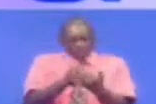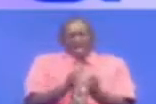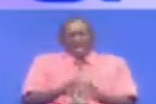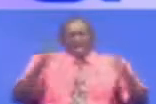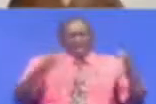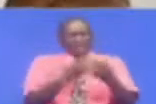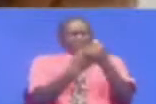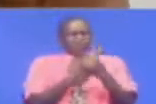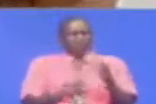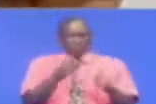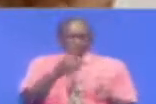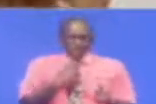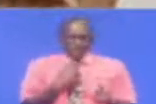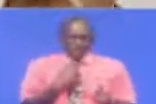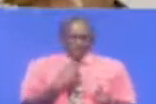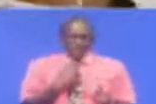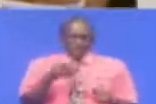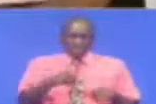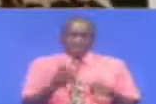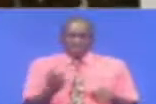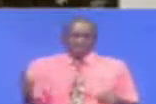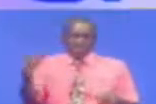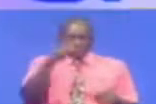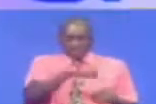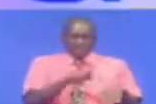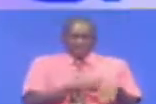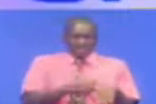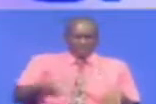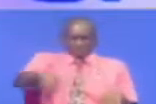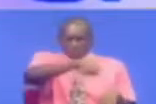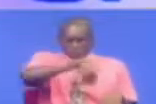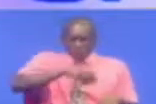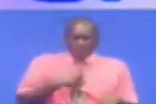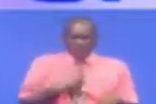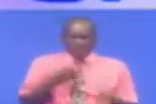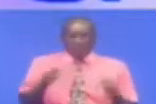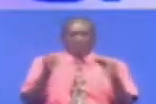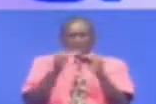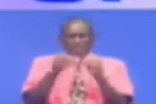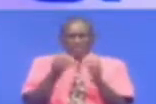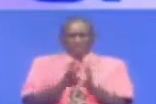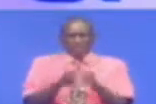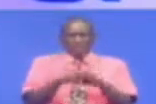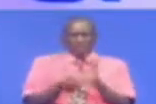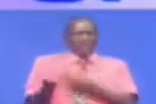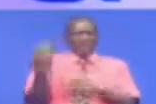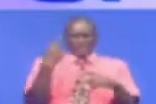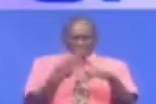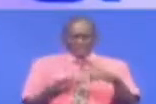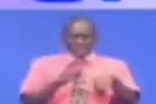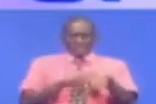we've had during the 2 days when we've had the festival, and also last year during